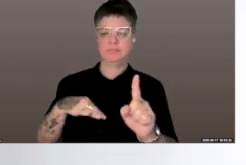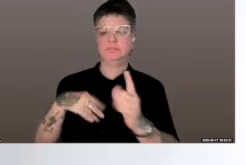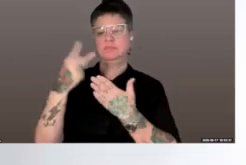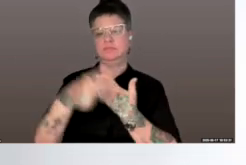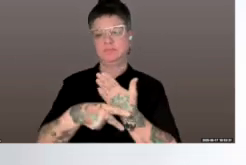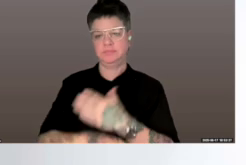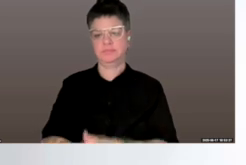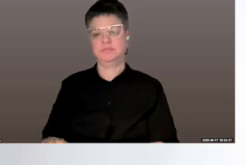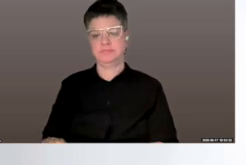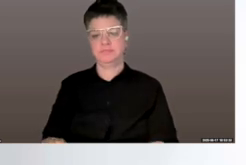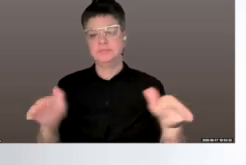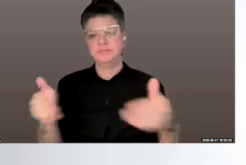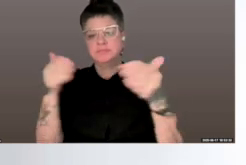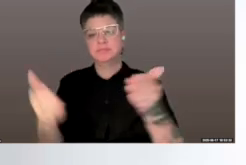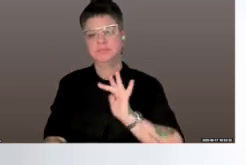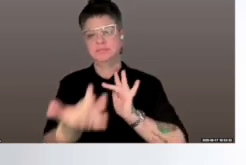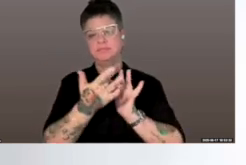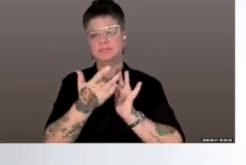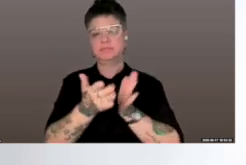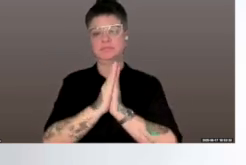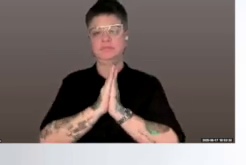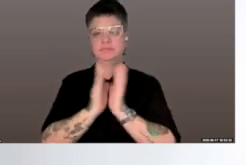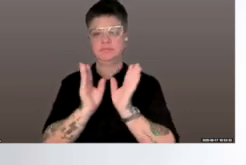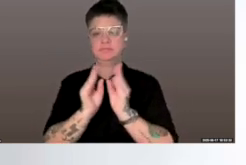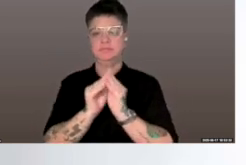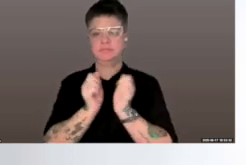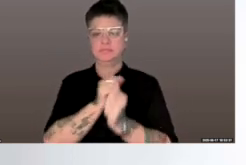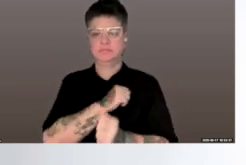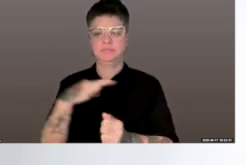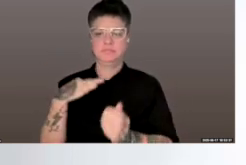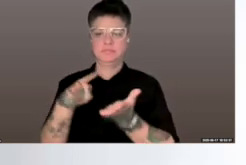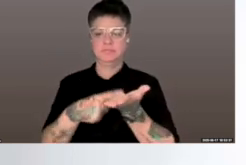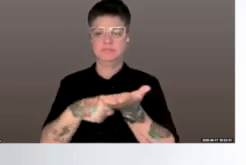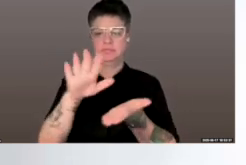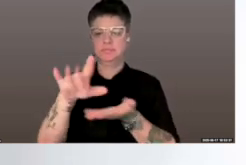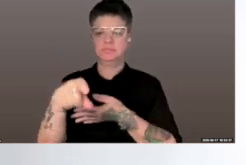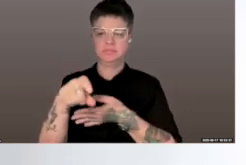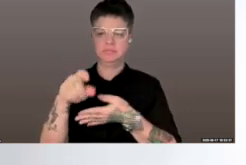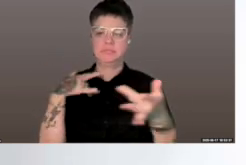are recorded and you will also be able to see the recordings on the website.